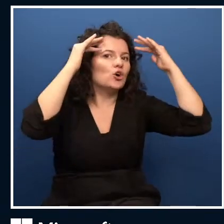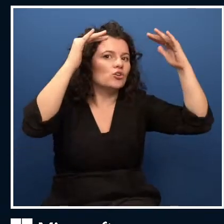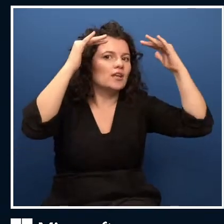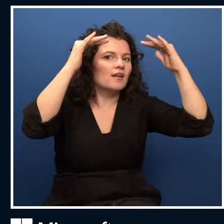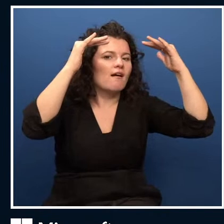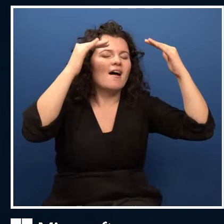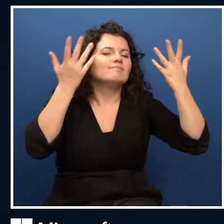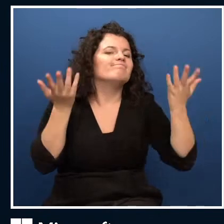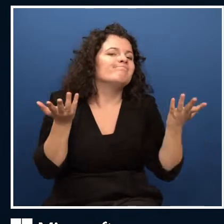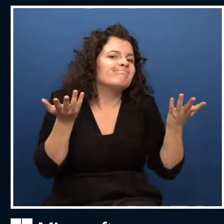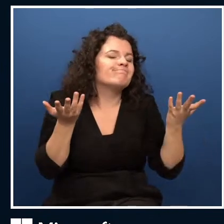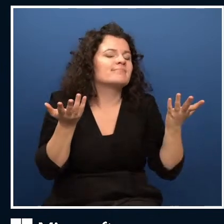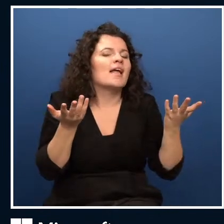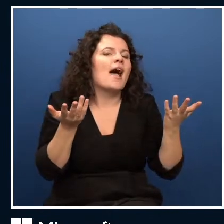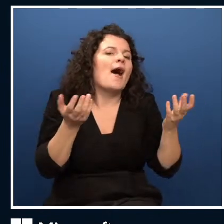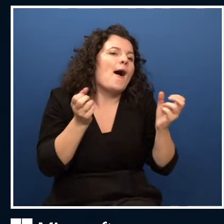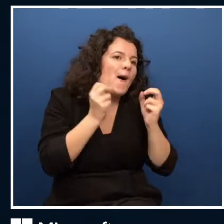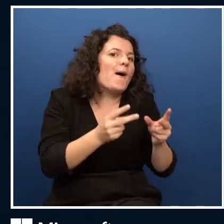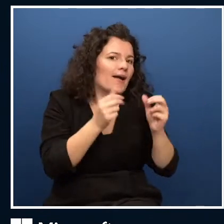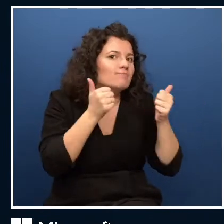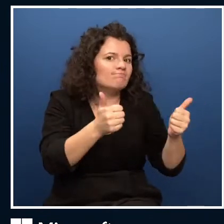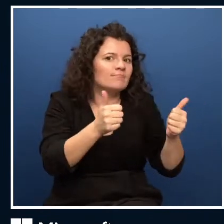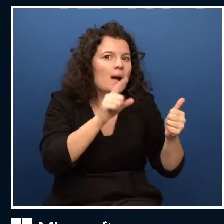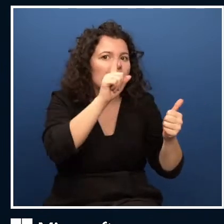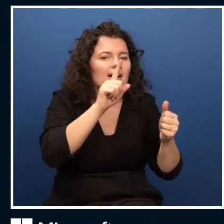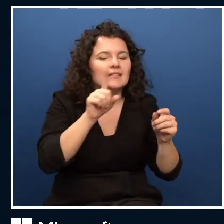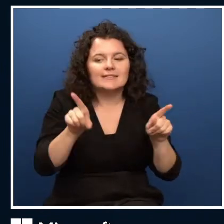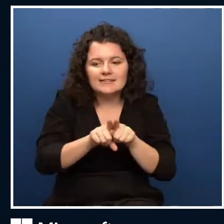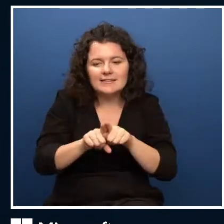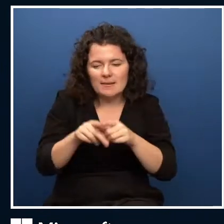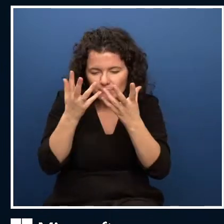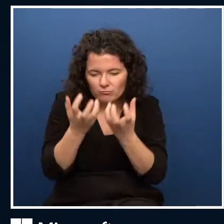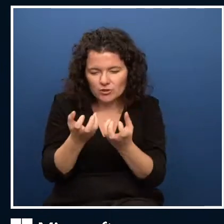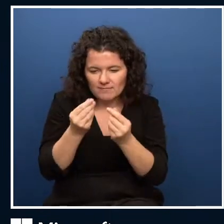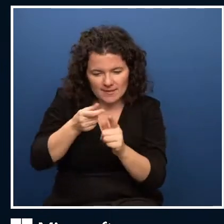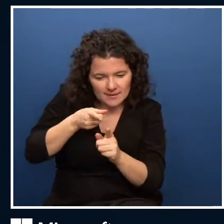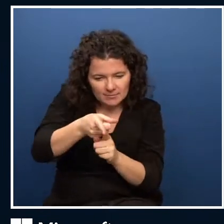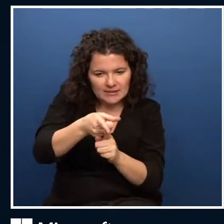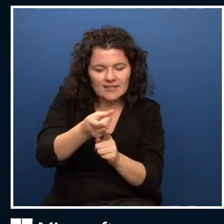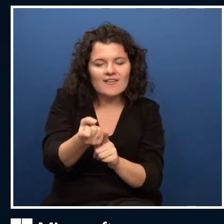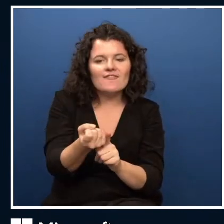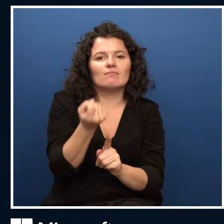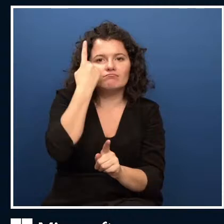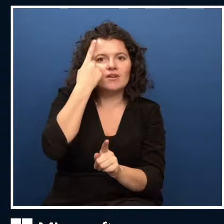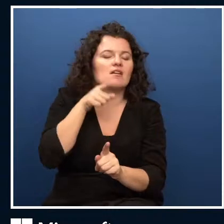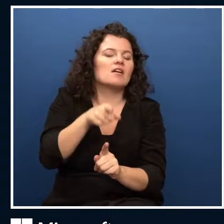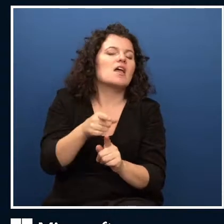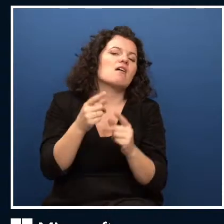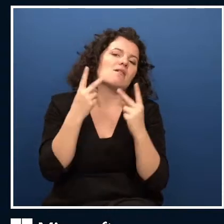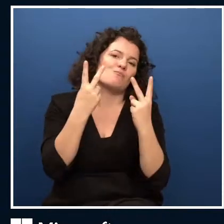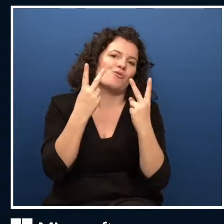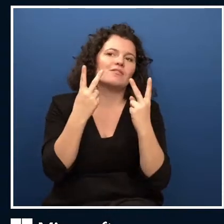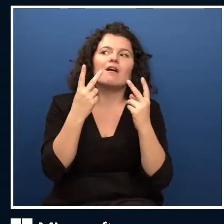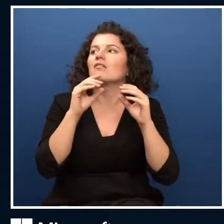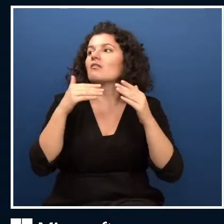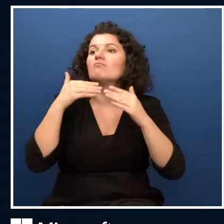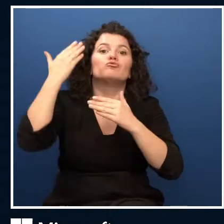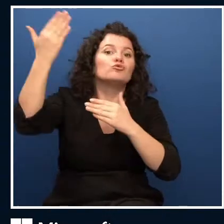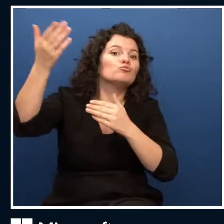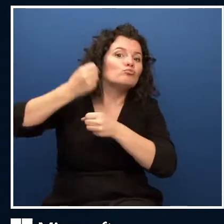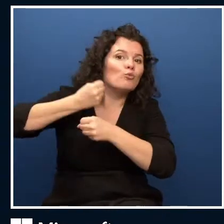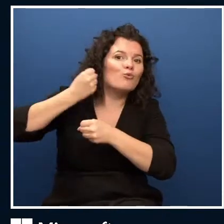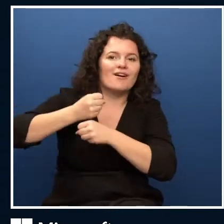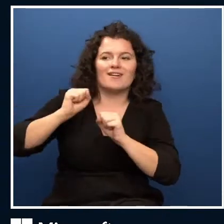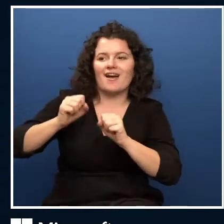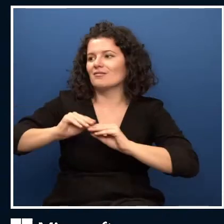can take with them for the rest of their career. Definitely. And, you actually shared one of those with me yesterday, so last night. And for me, that's